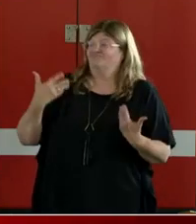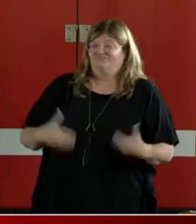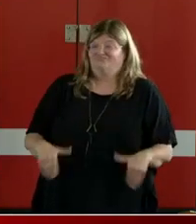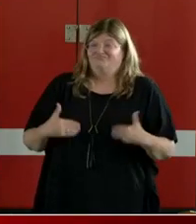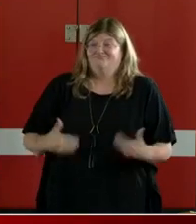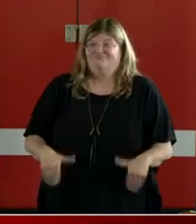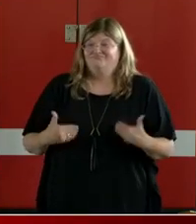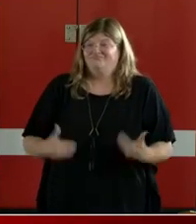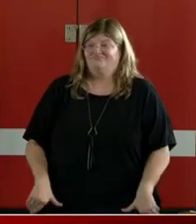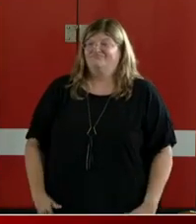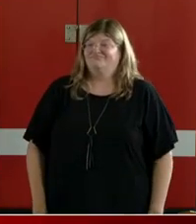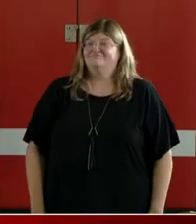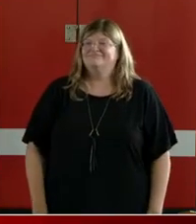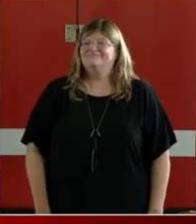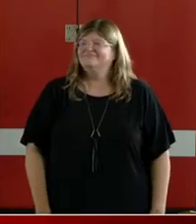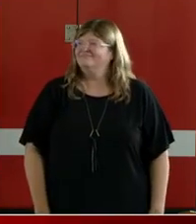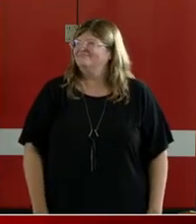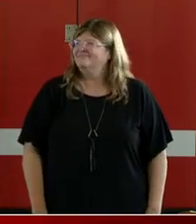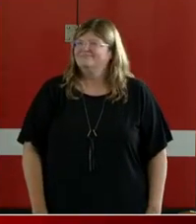Yes, sir.